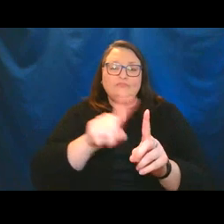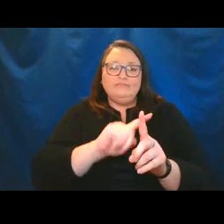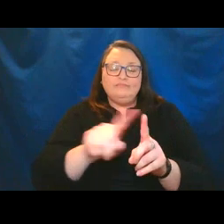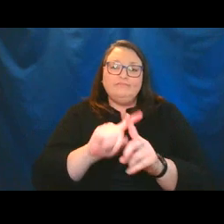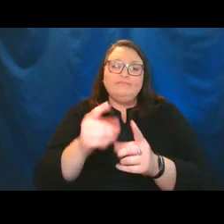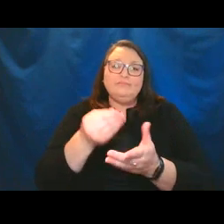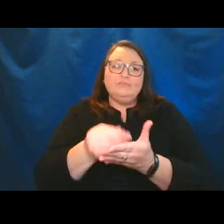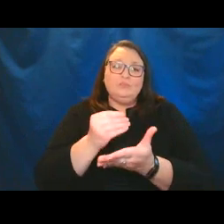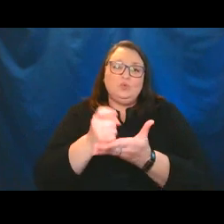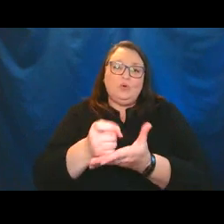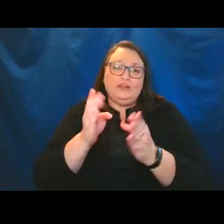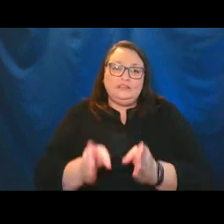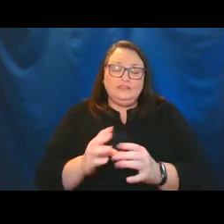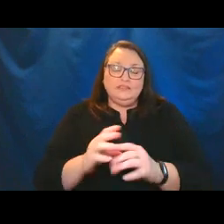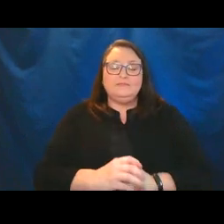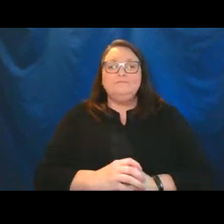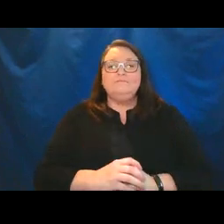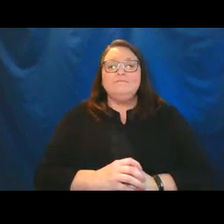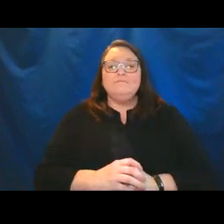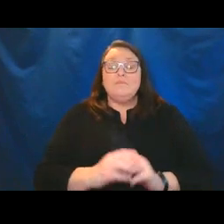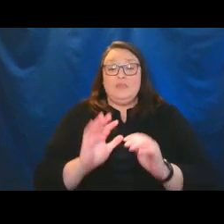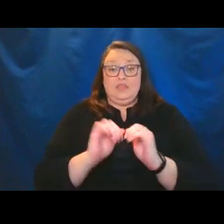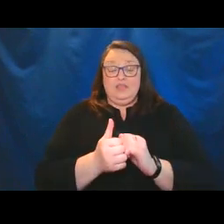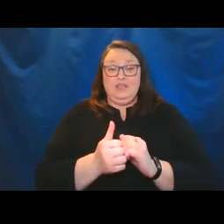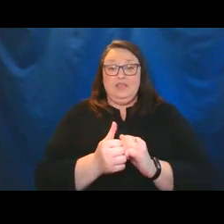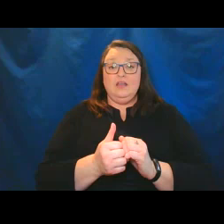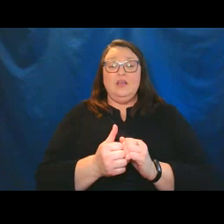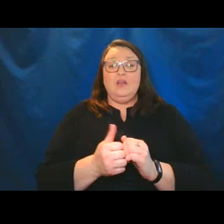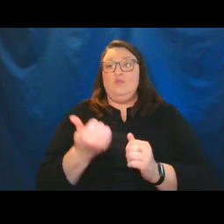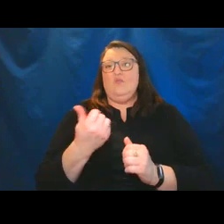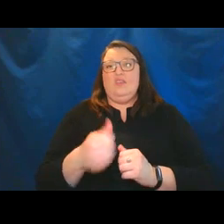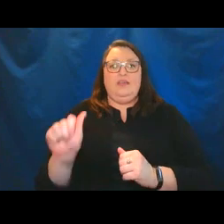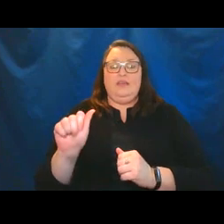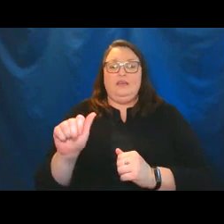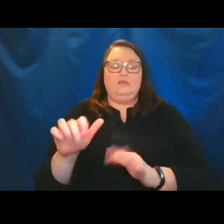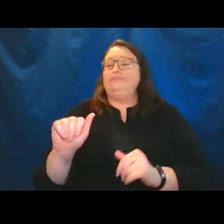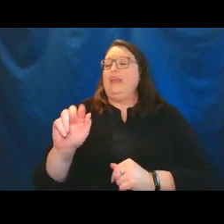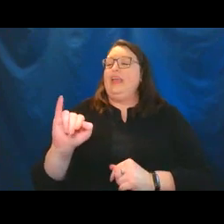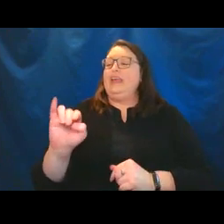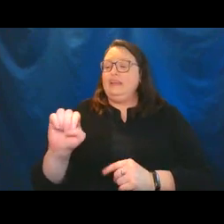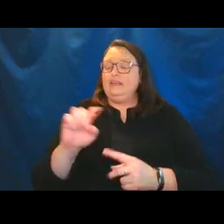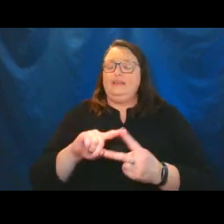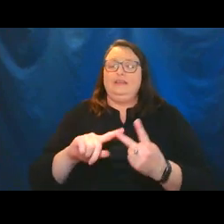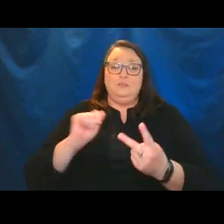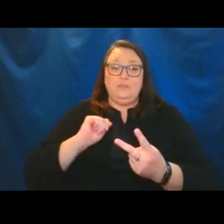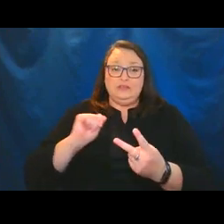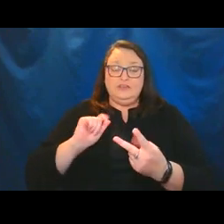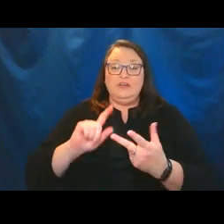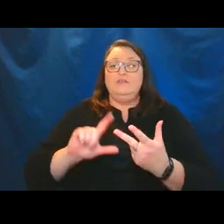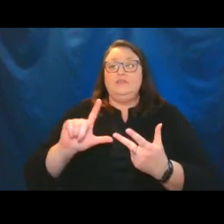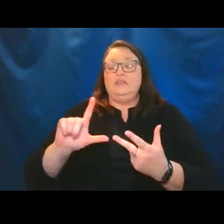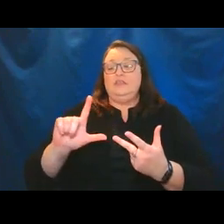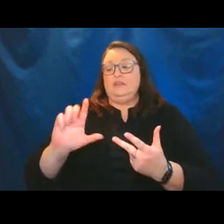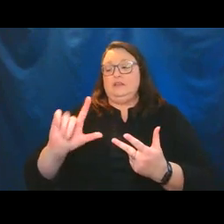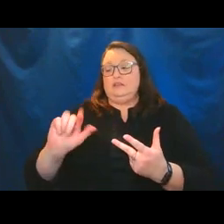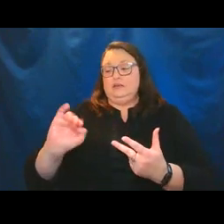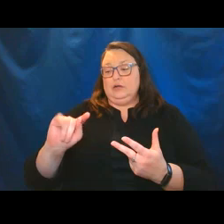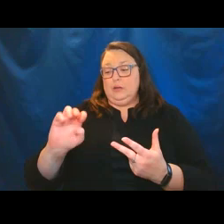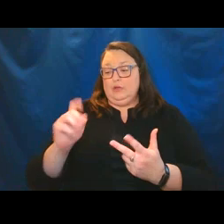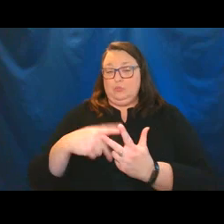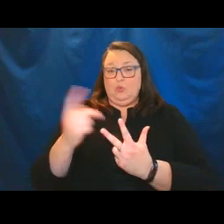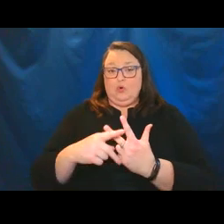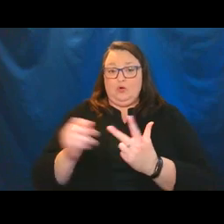grantees. And so the way that Annie, myself, and the Climate Program Office team thought about what we